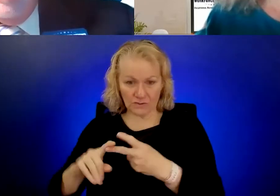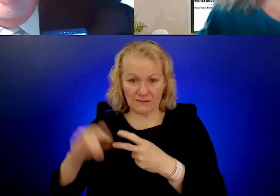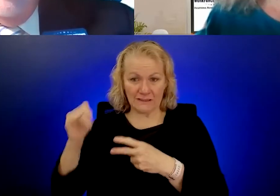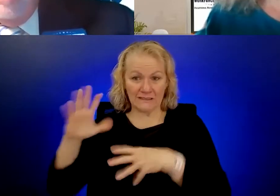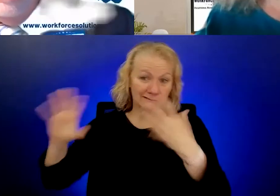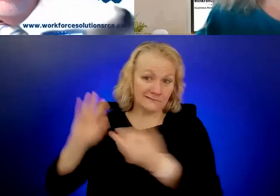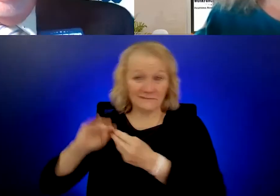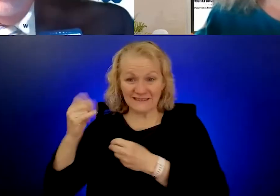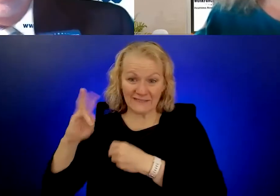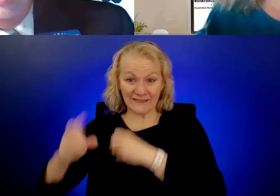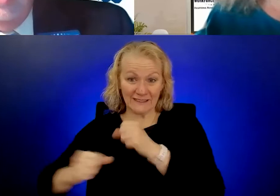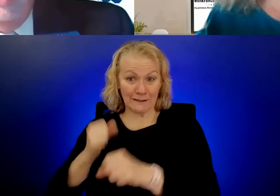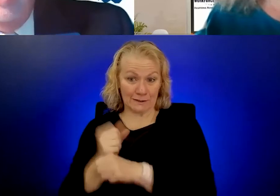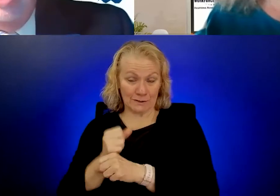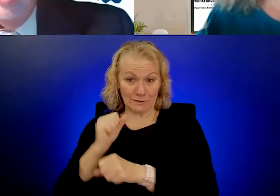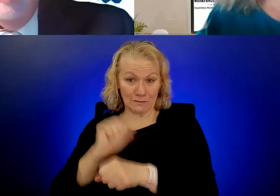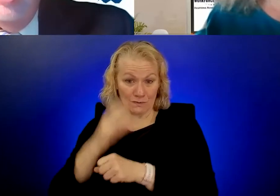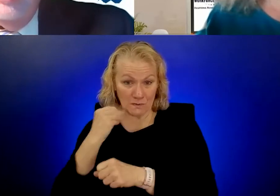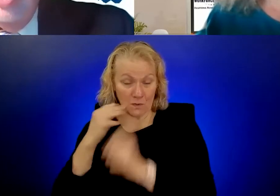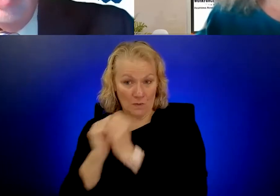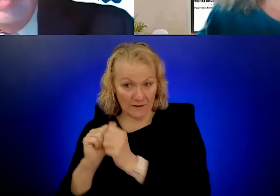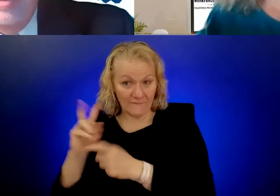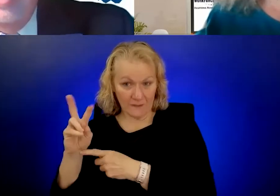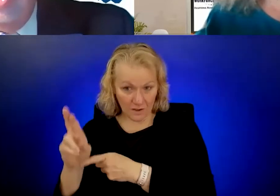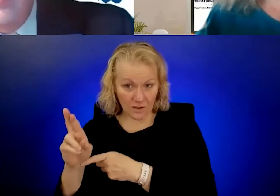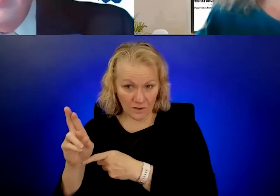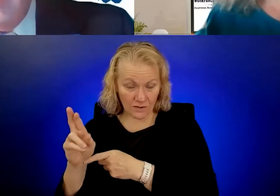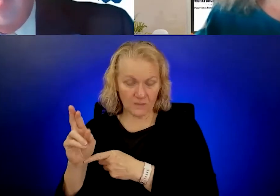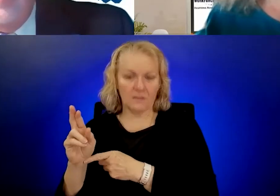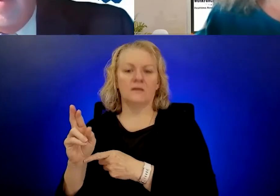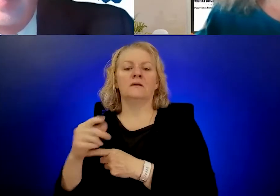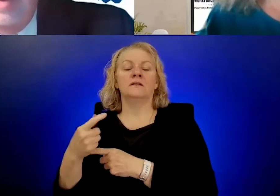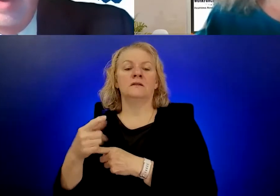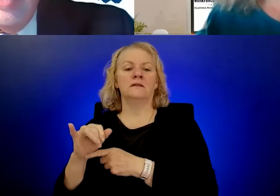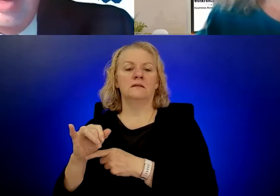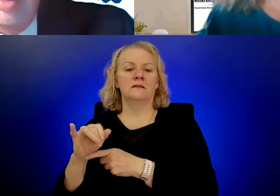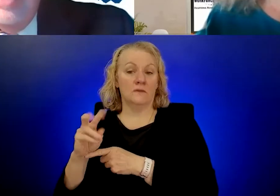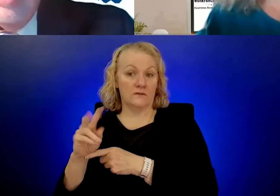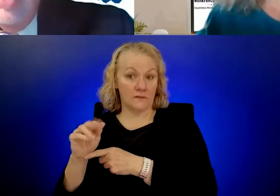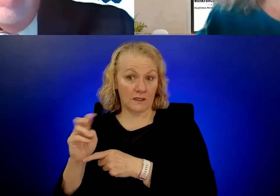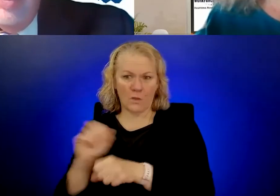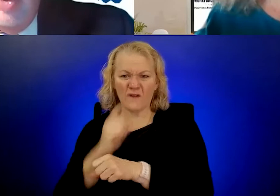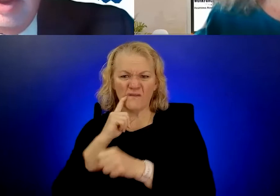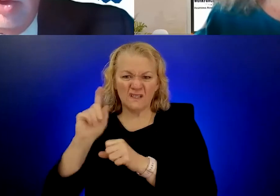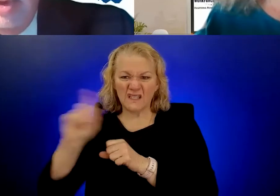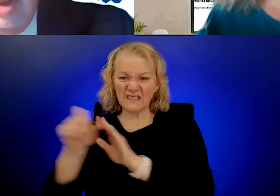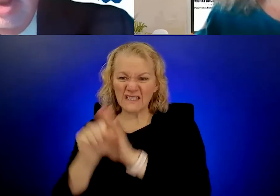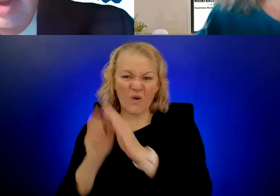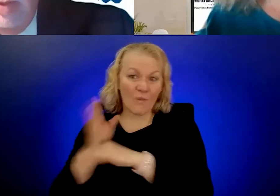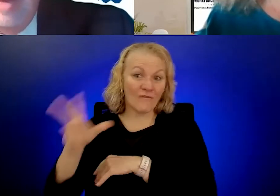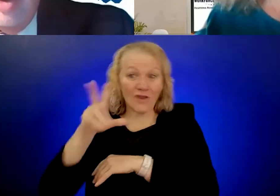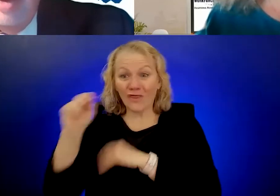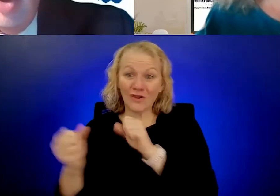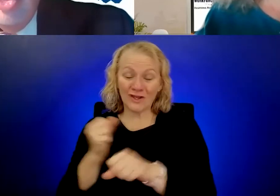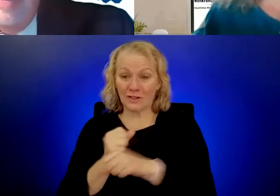years of work experience with vocational rehabilitation. Giovanne has worked for the state of Texas over 30 years,